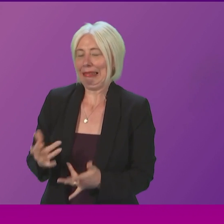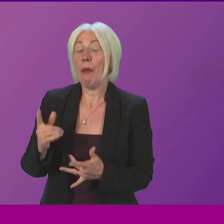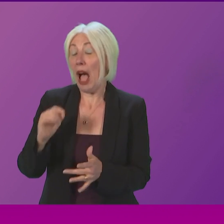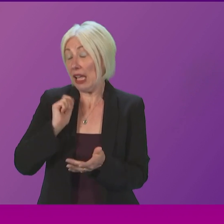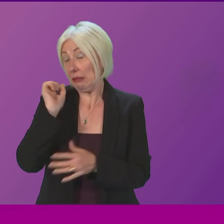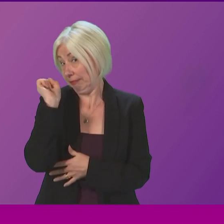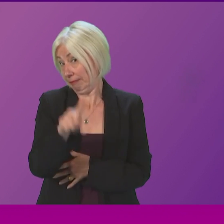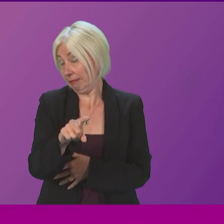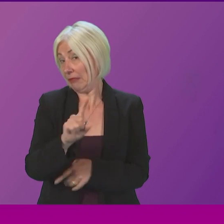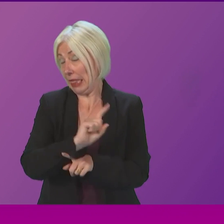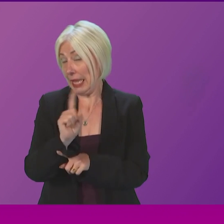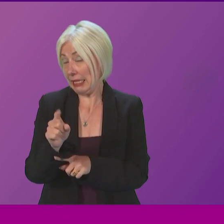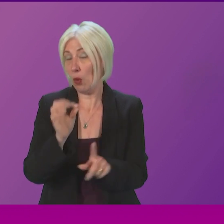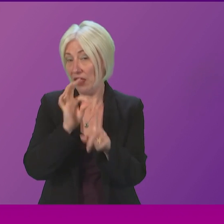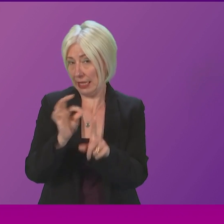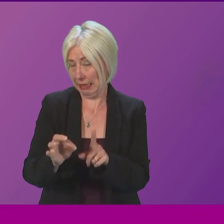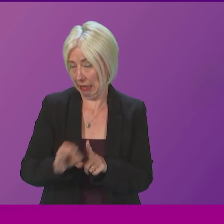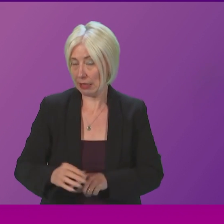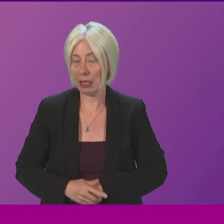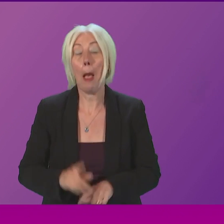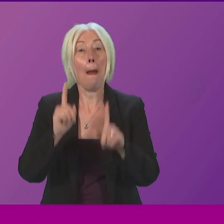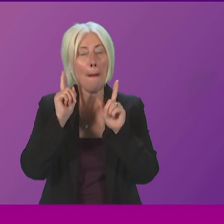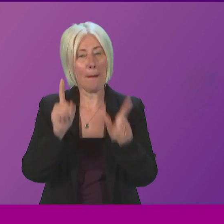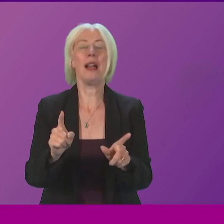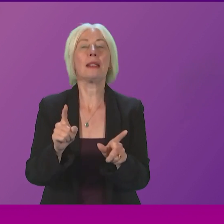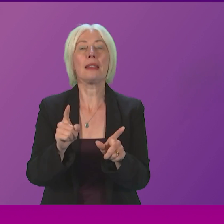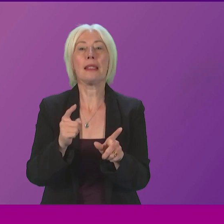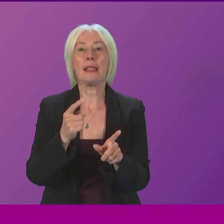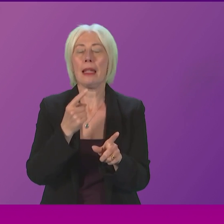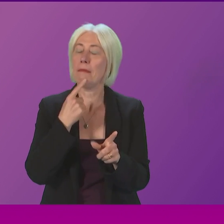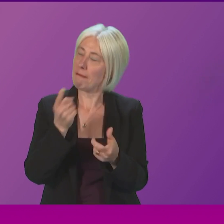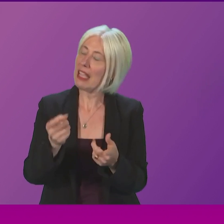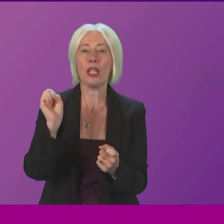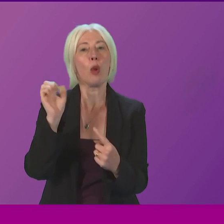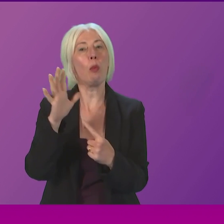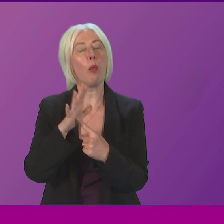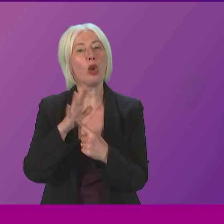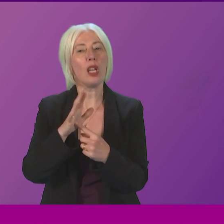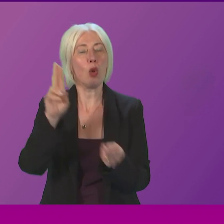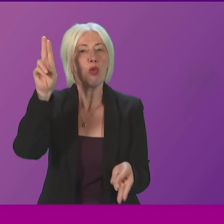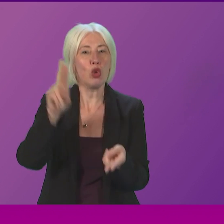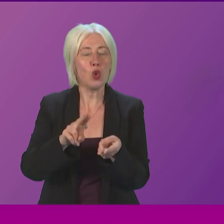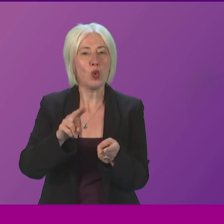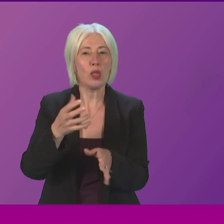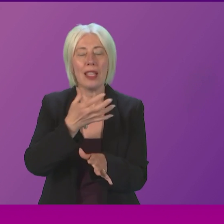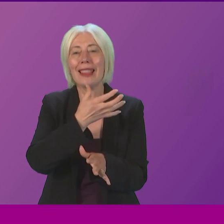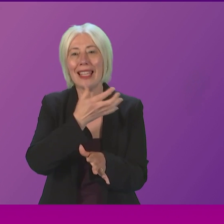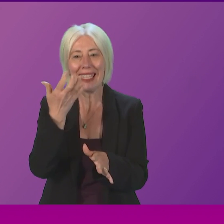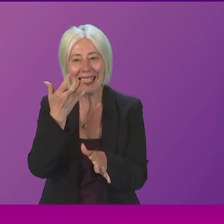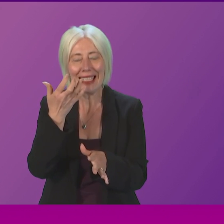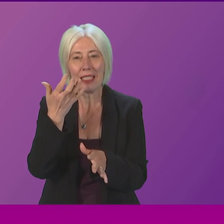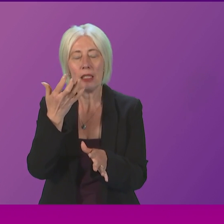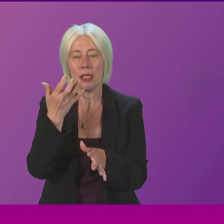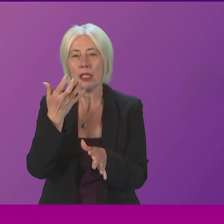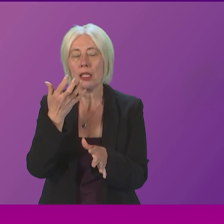Sarah Boyack with the detail that she's requesting. What I would say that it's so important that we reduce heat and that we reduce our